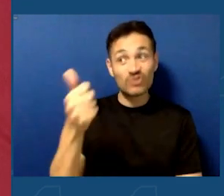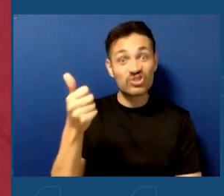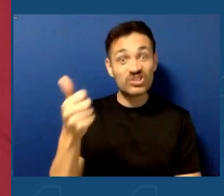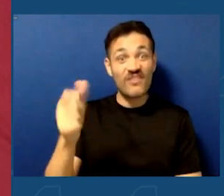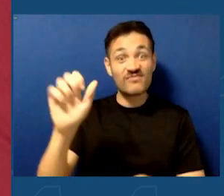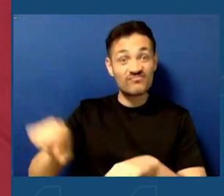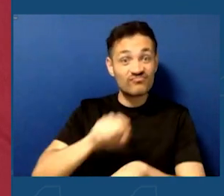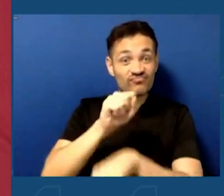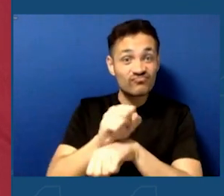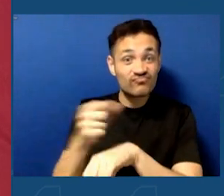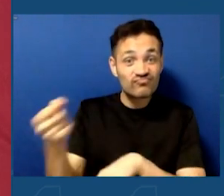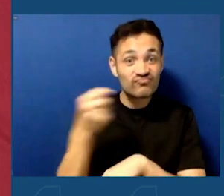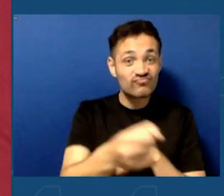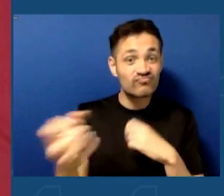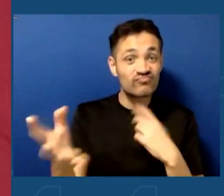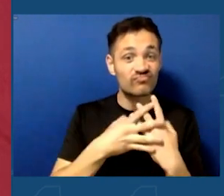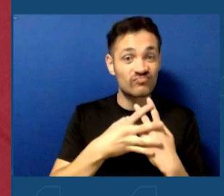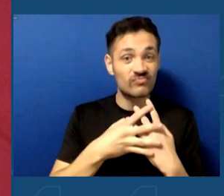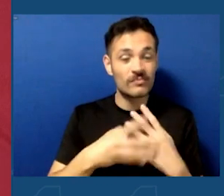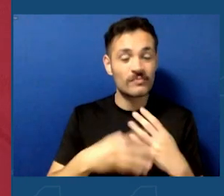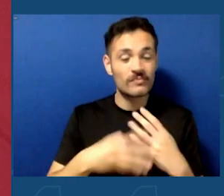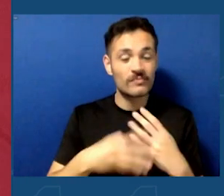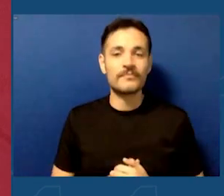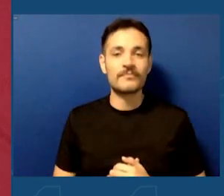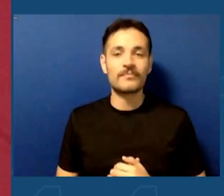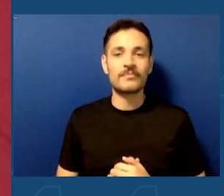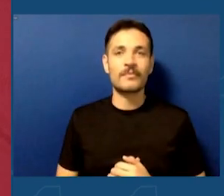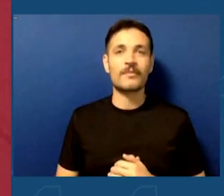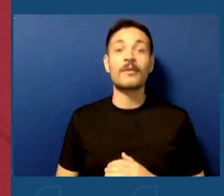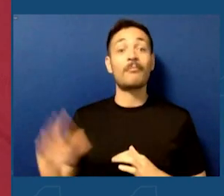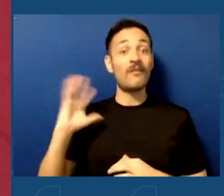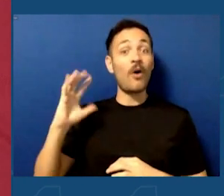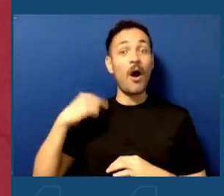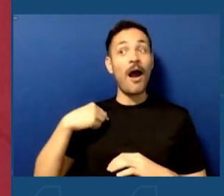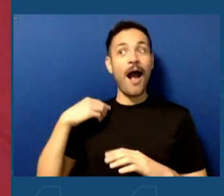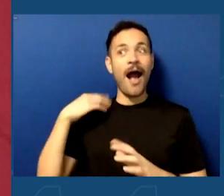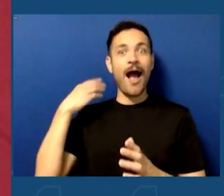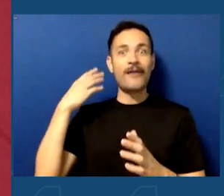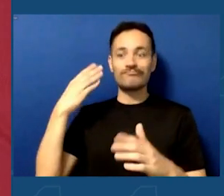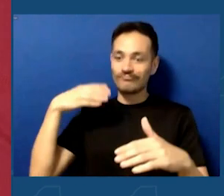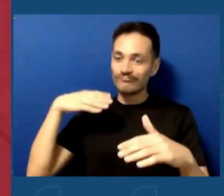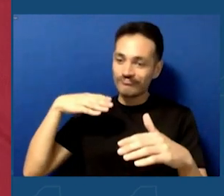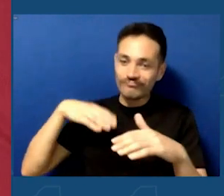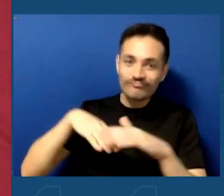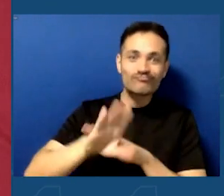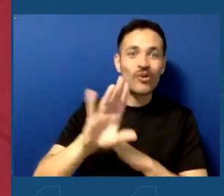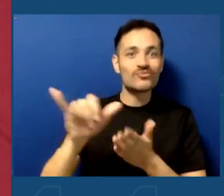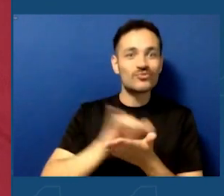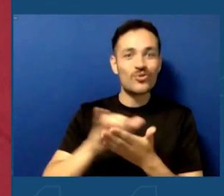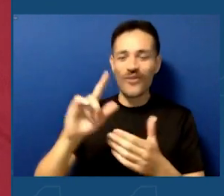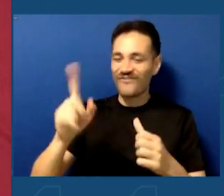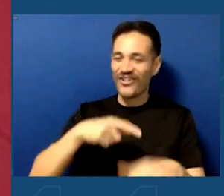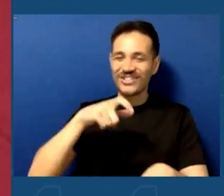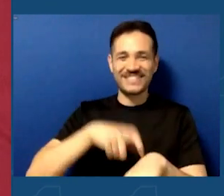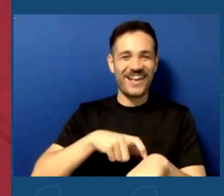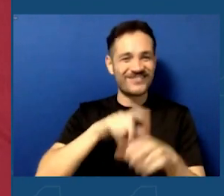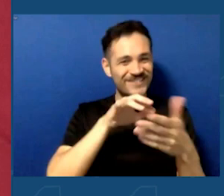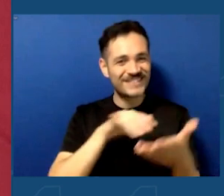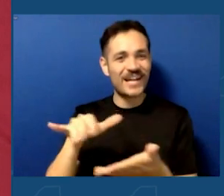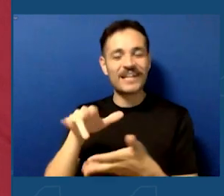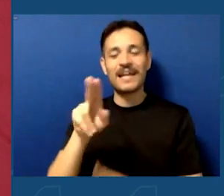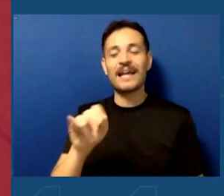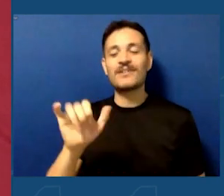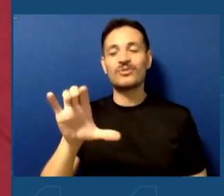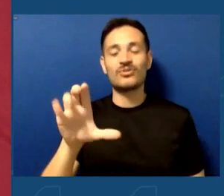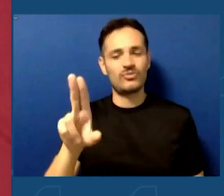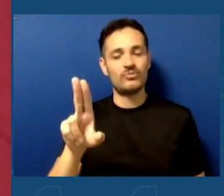came to New York for the first time to study at New York University, and I came to the first Puerto Rican Day